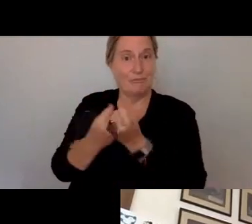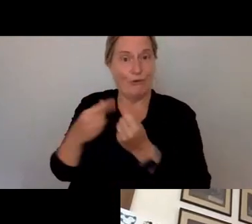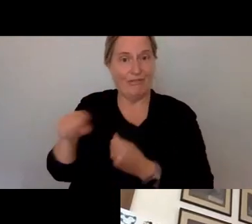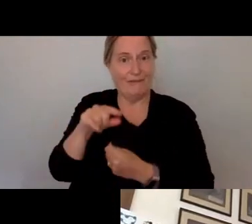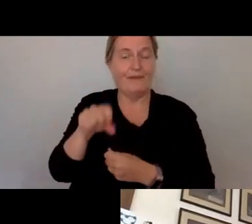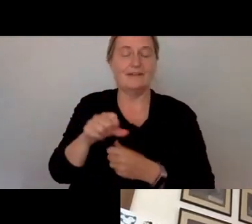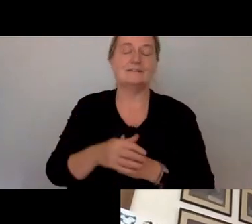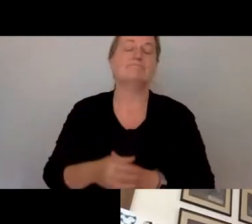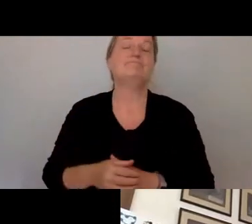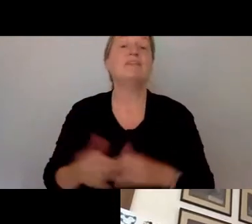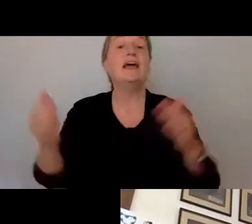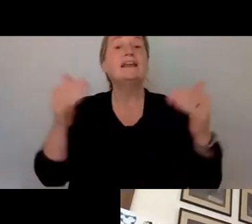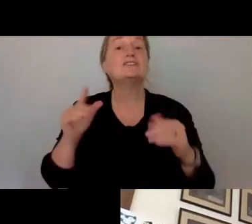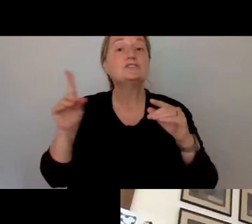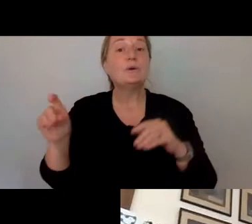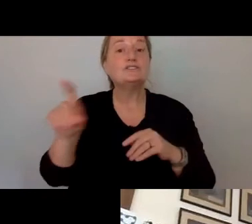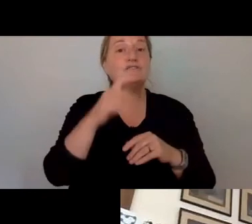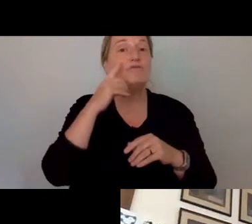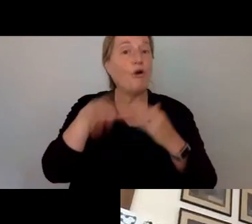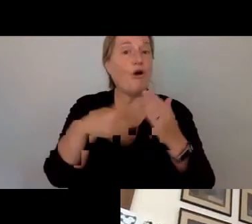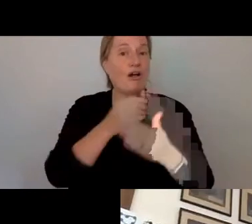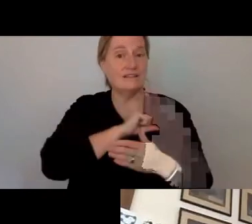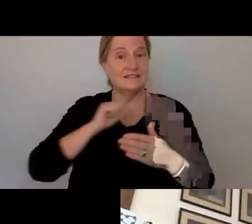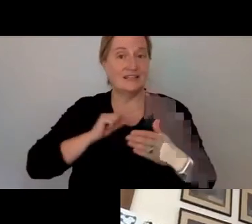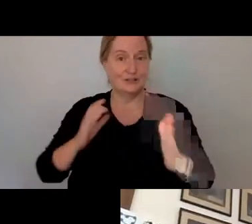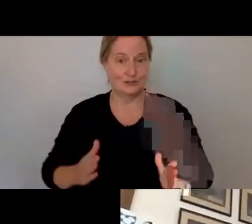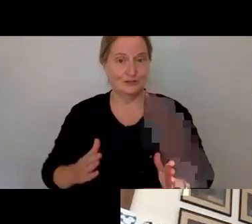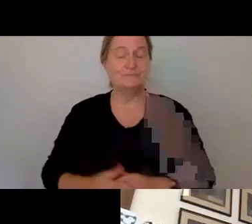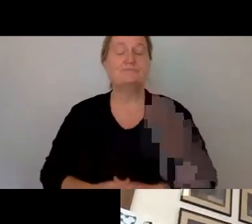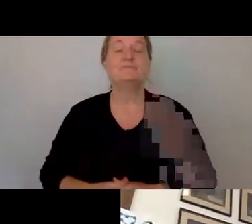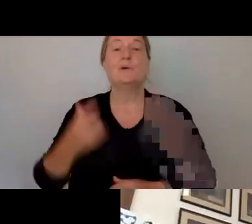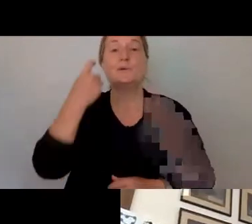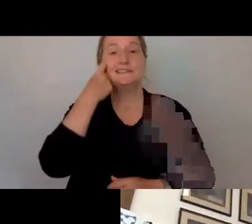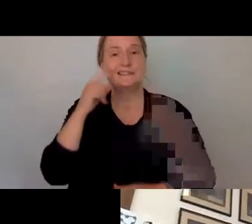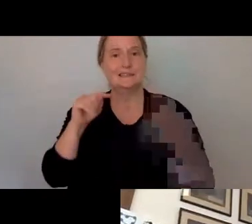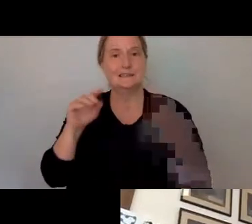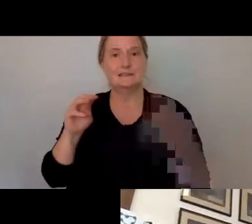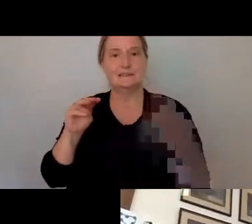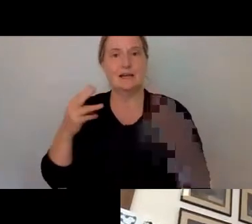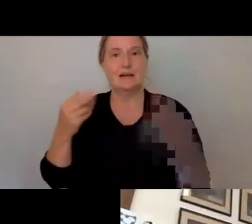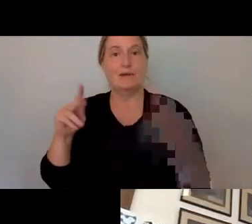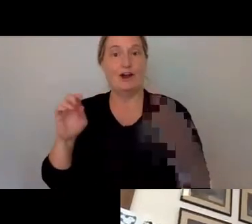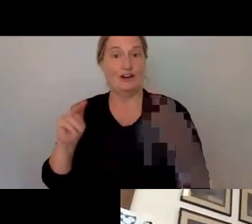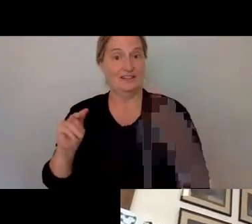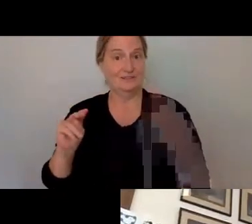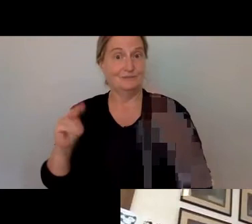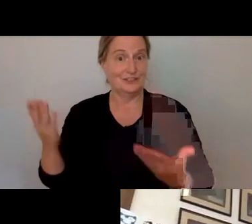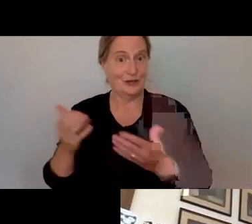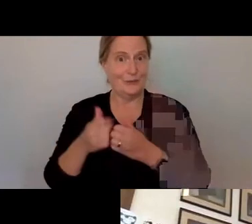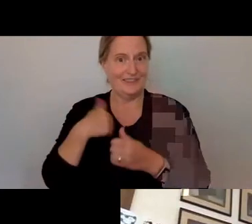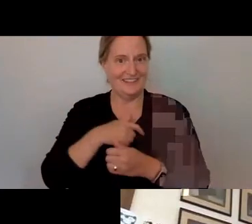is for all of our senators. We did recently have Senator Tom Harkin with us for the Ability event, as we've mentioned